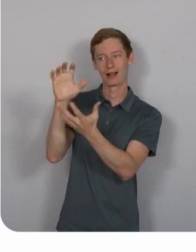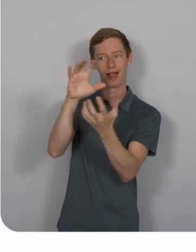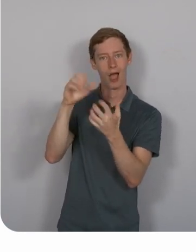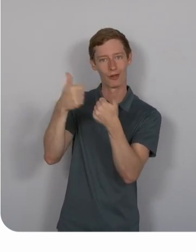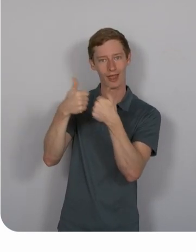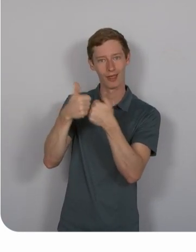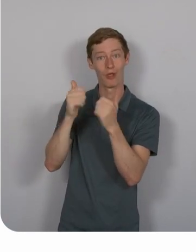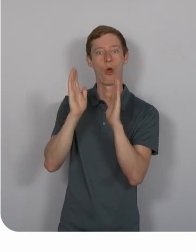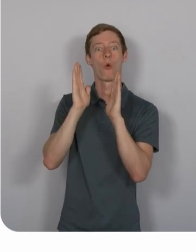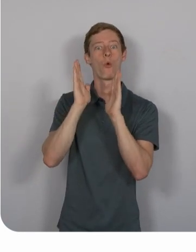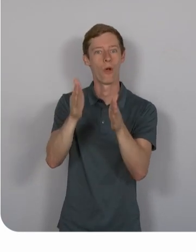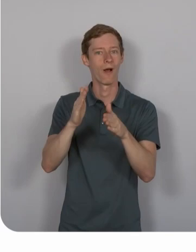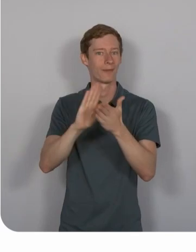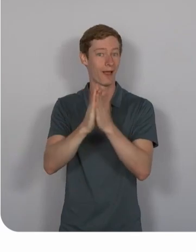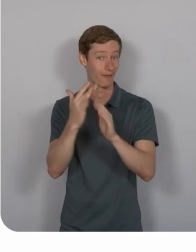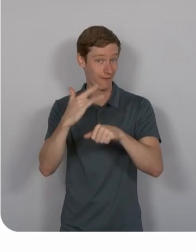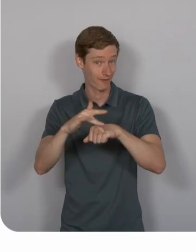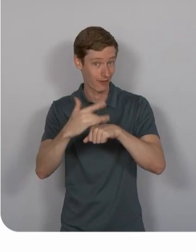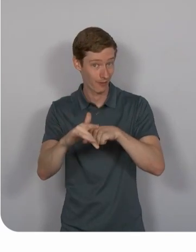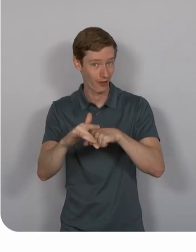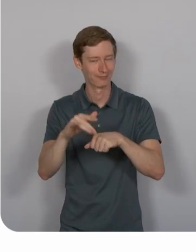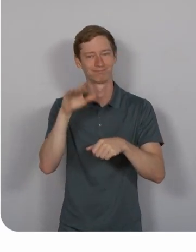in December.